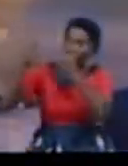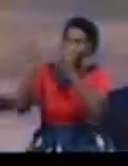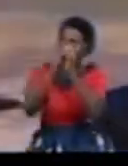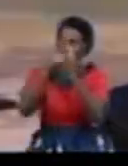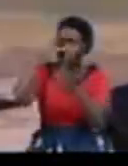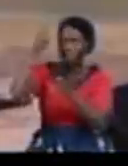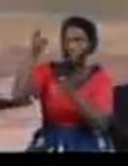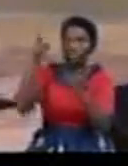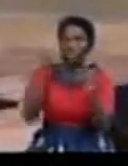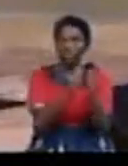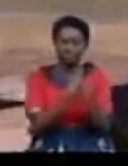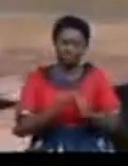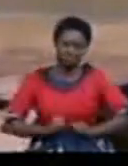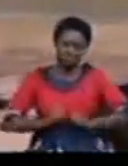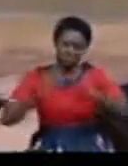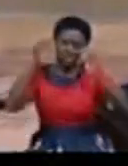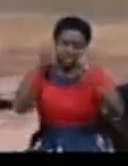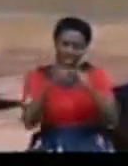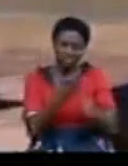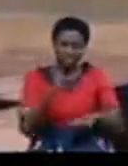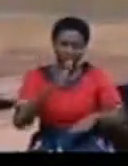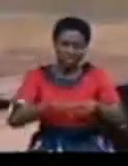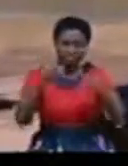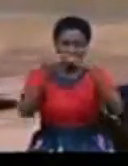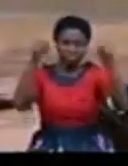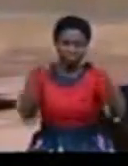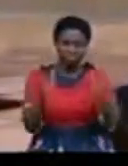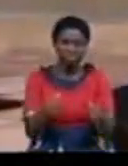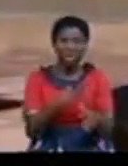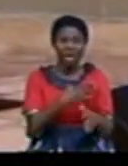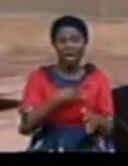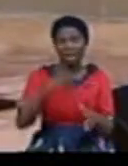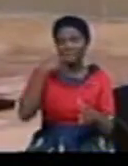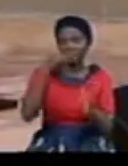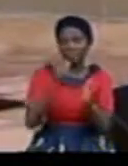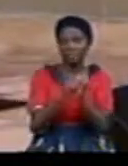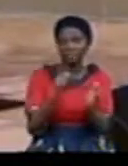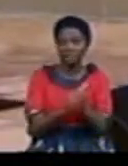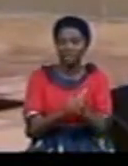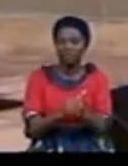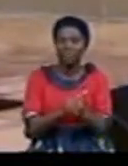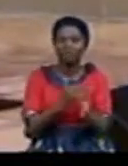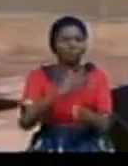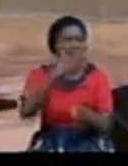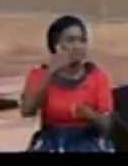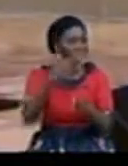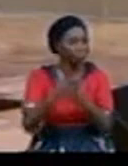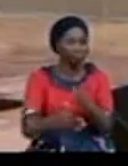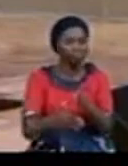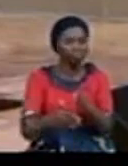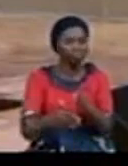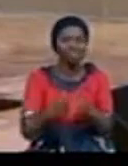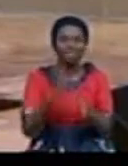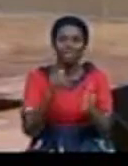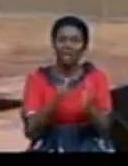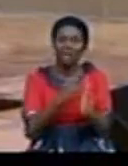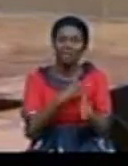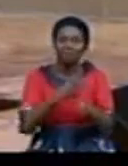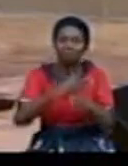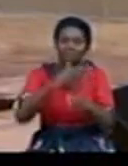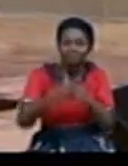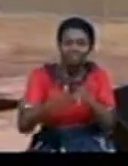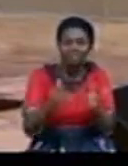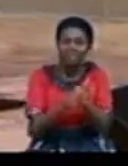with laying everything on the altar and saying entirely, completely, absolutely,